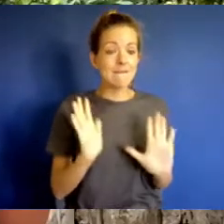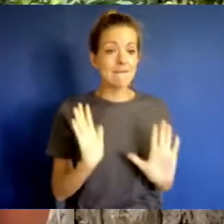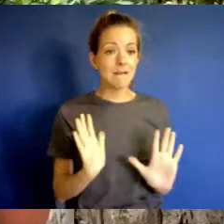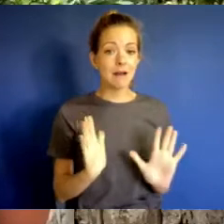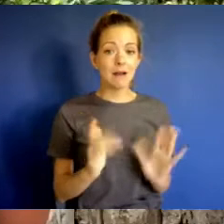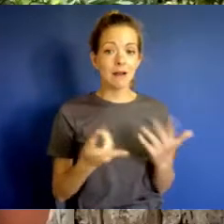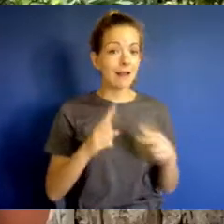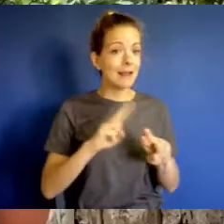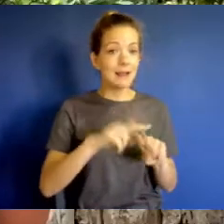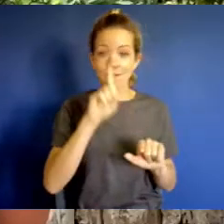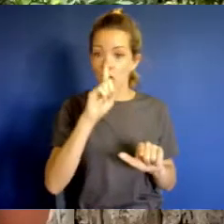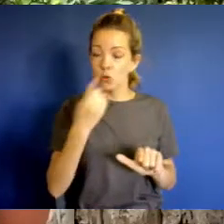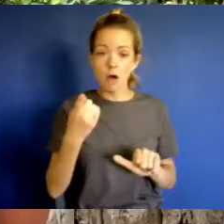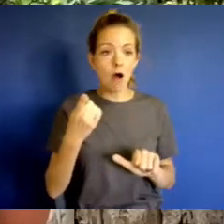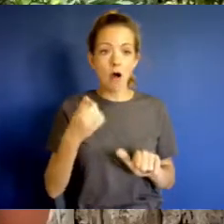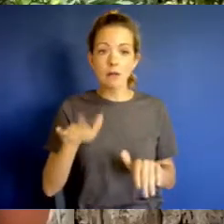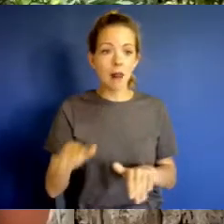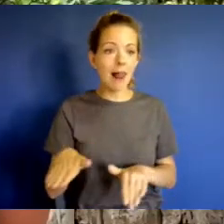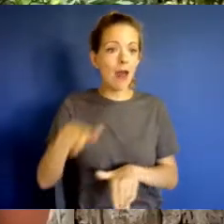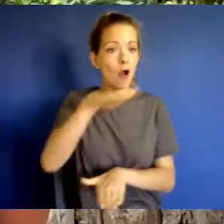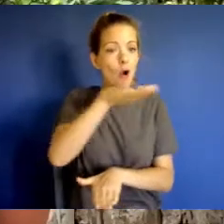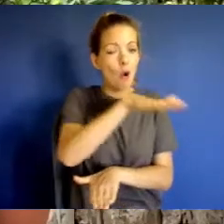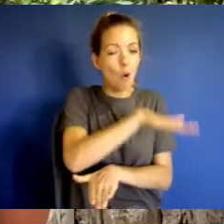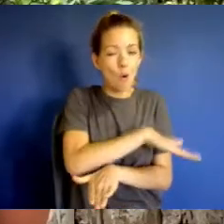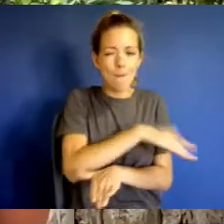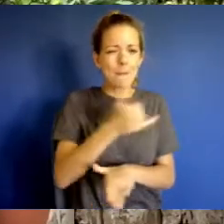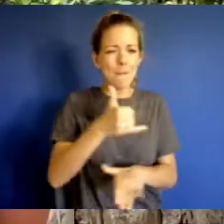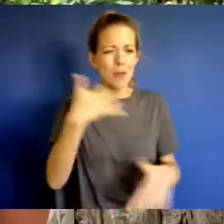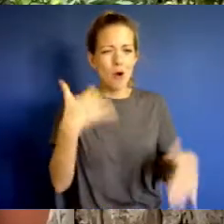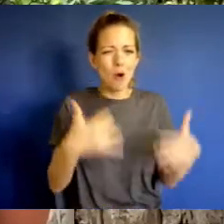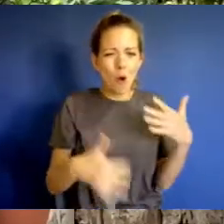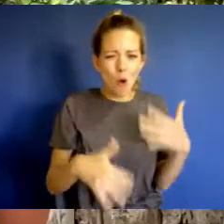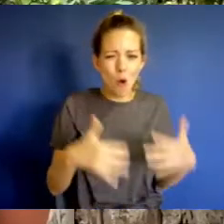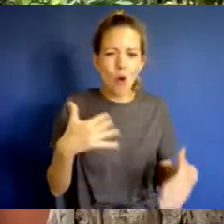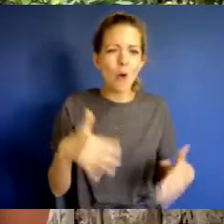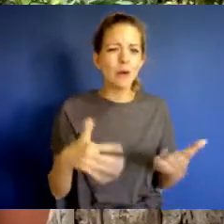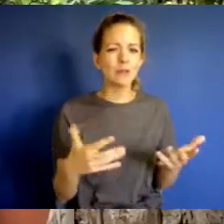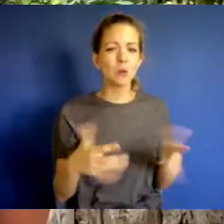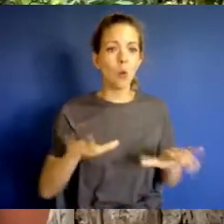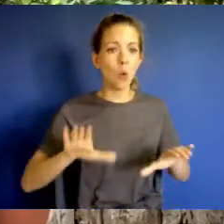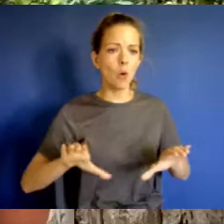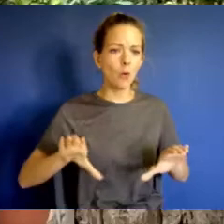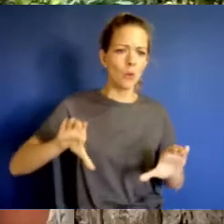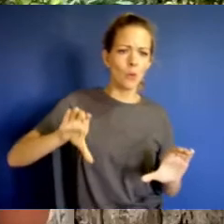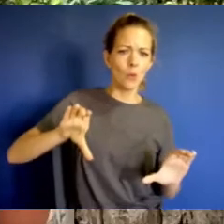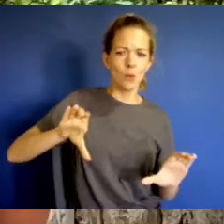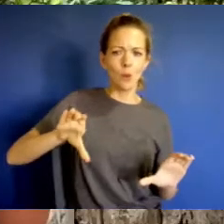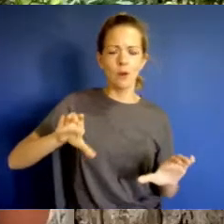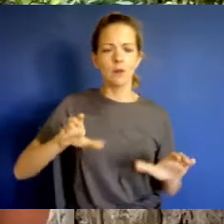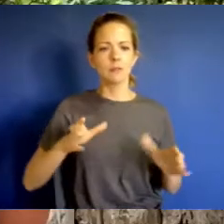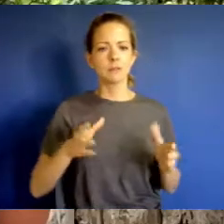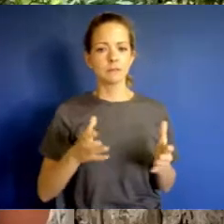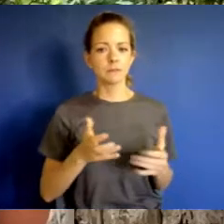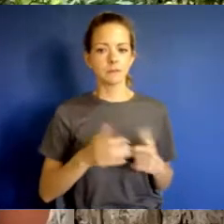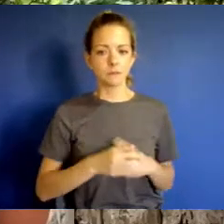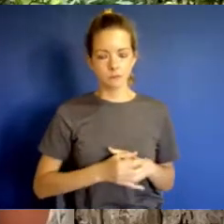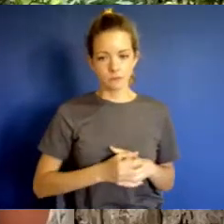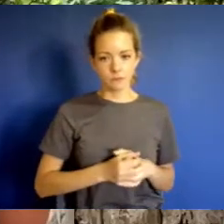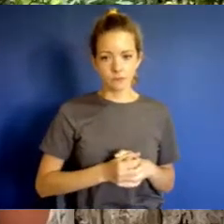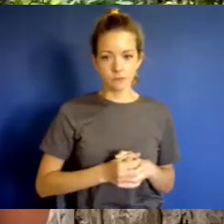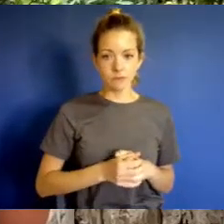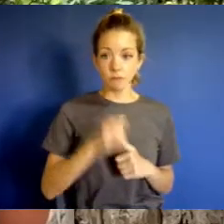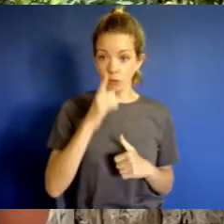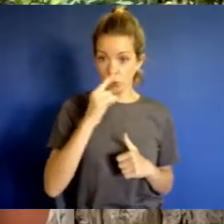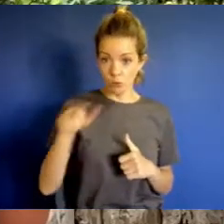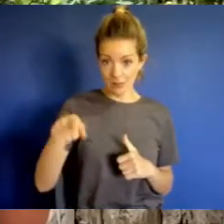the leg over without it causing, either to lift your sit bones or for it being too intense, let's just take